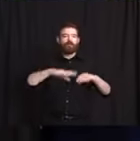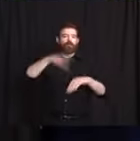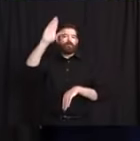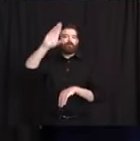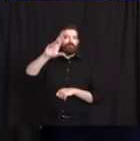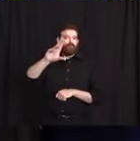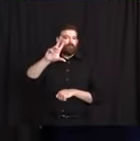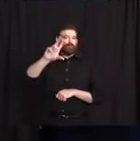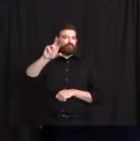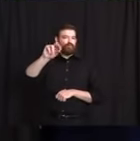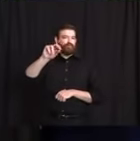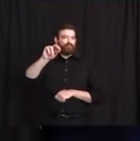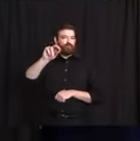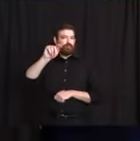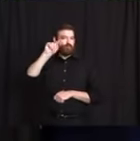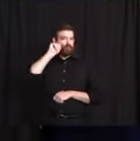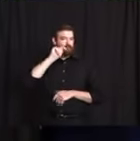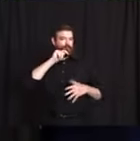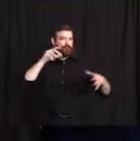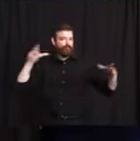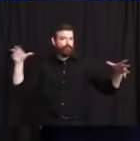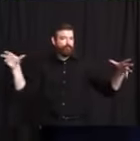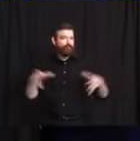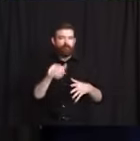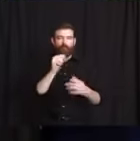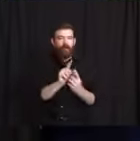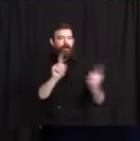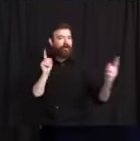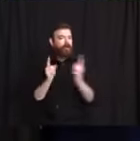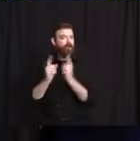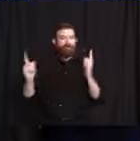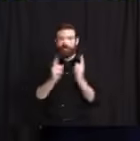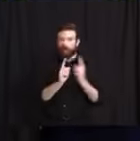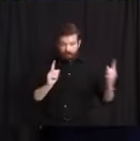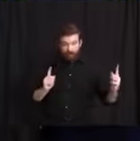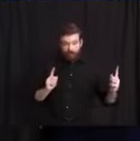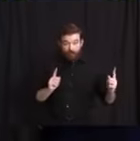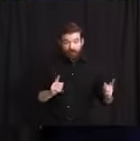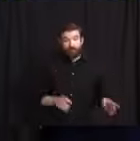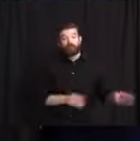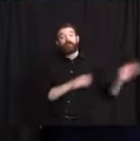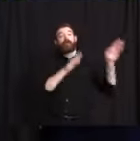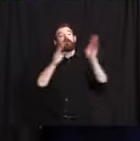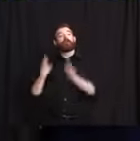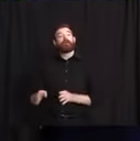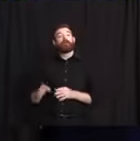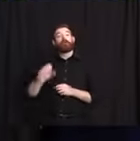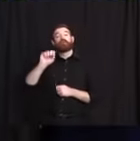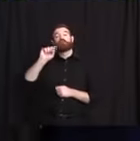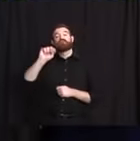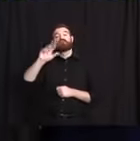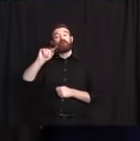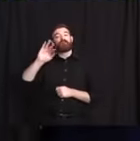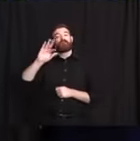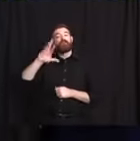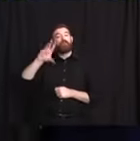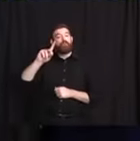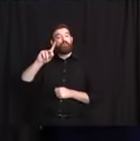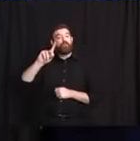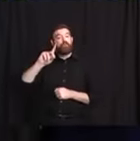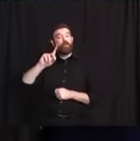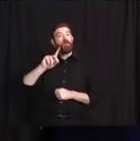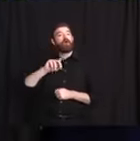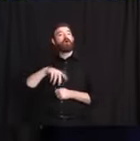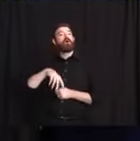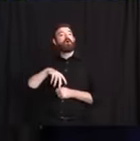coverings. In Stratford, a COVID-19 patient had left the hospital still with